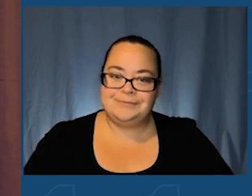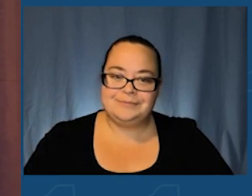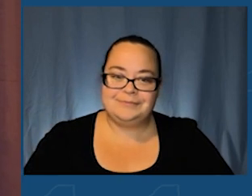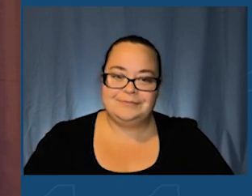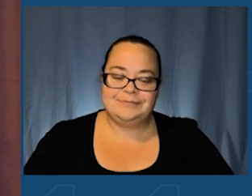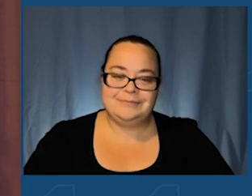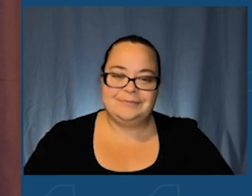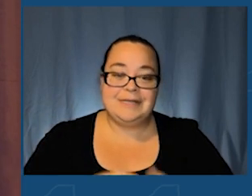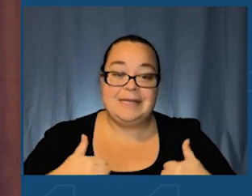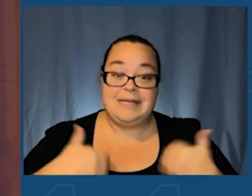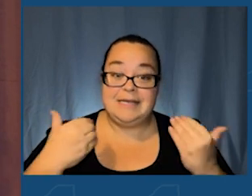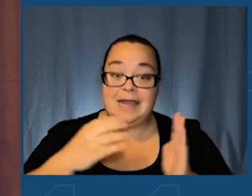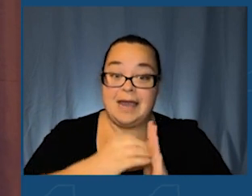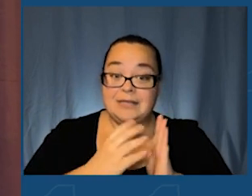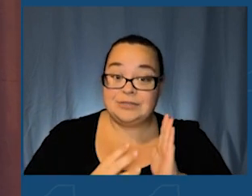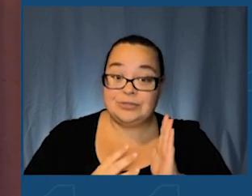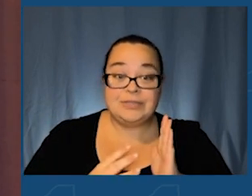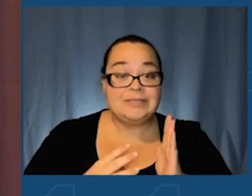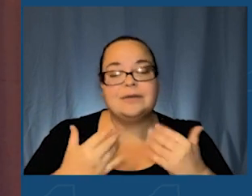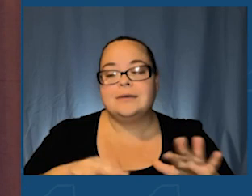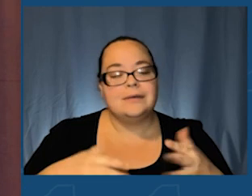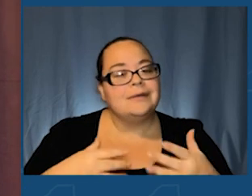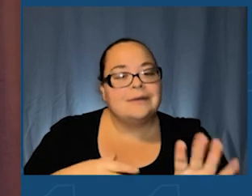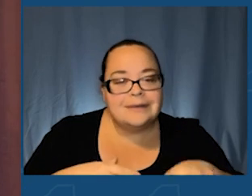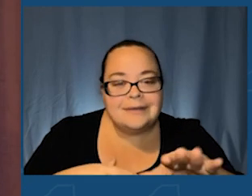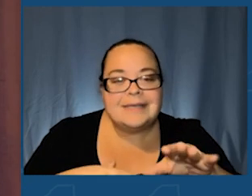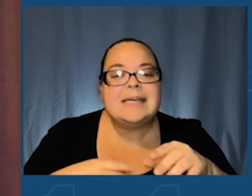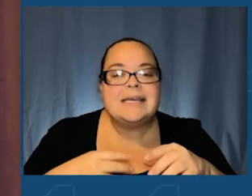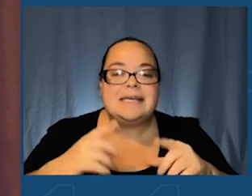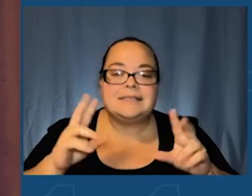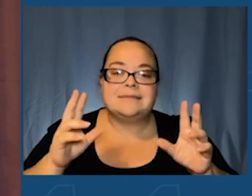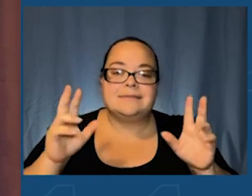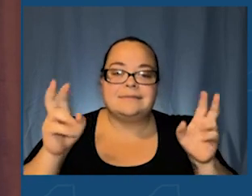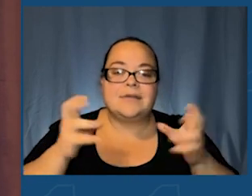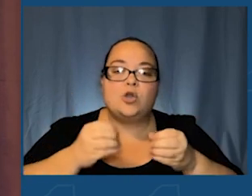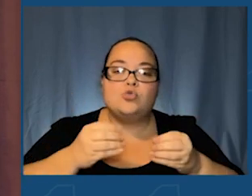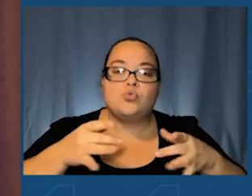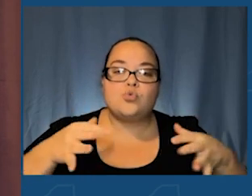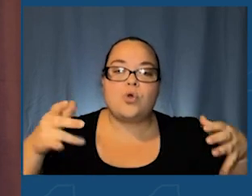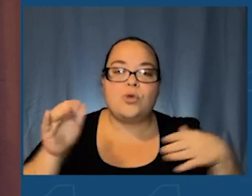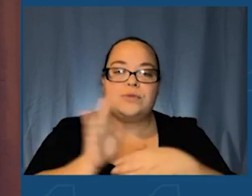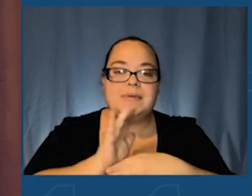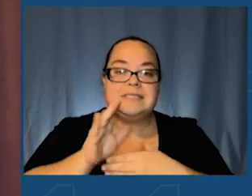Young students, it's a growth business. Suing the governor of New York,